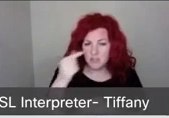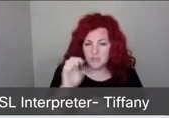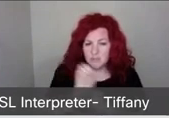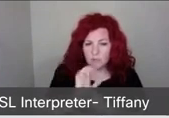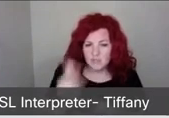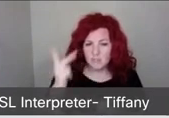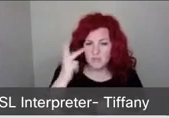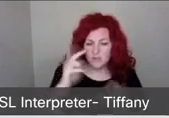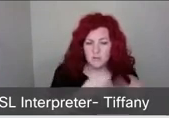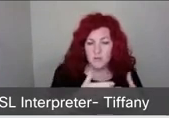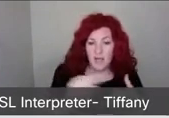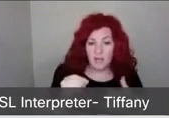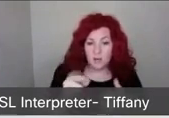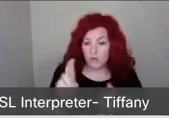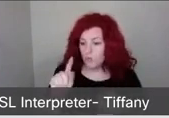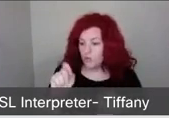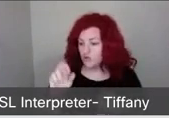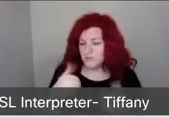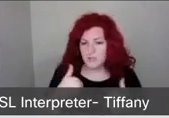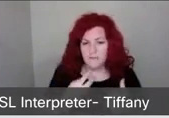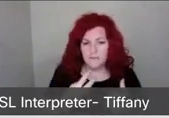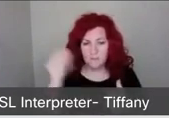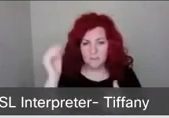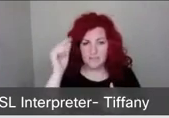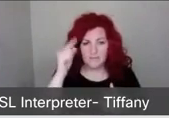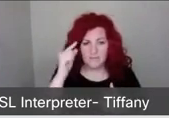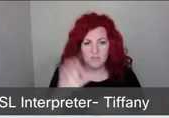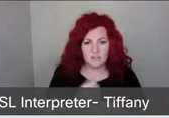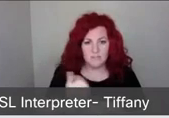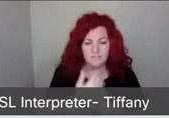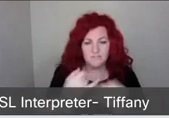and realtors have a voice in redistricting.